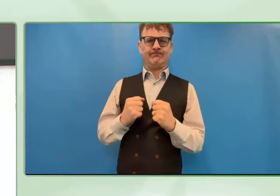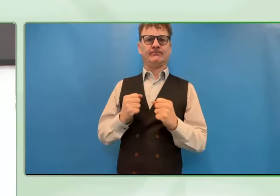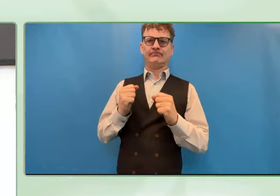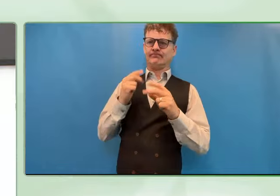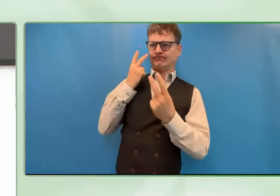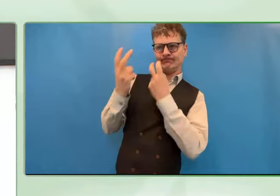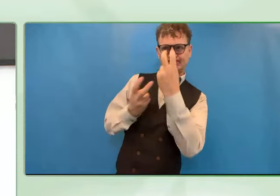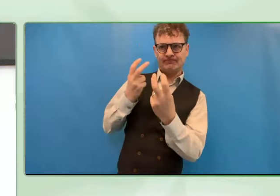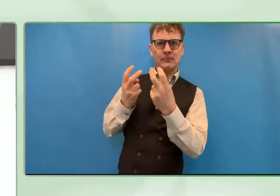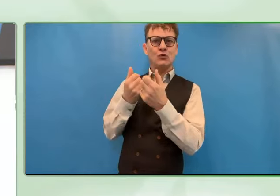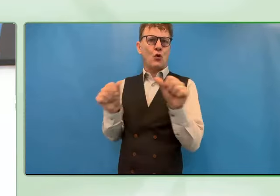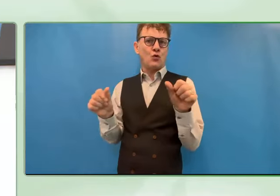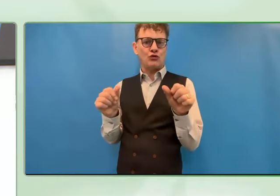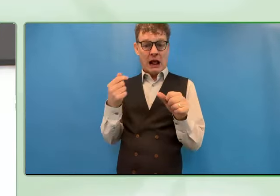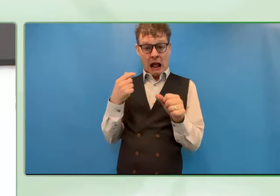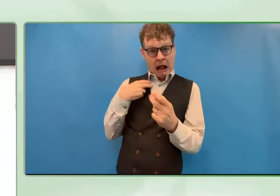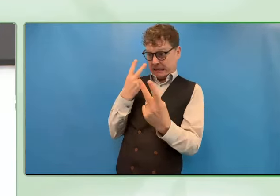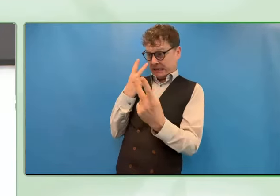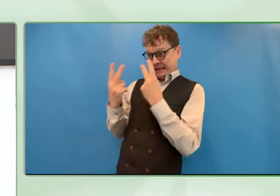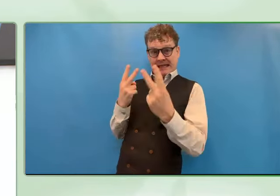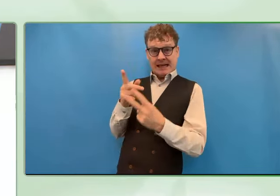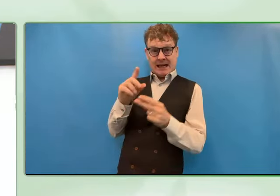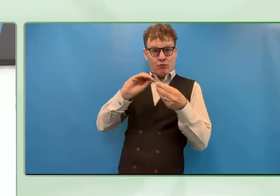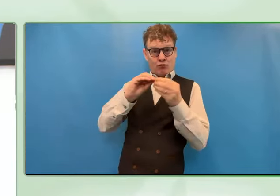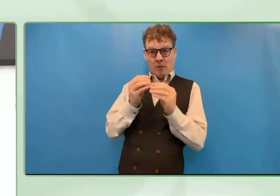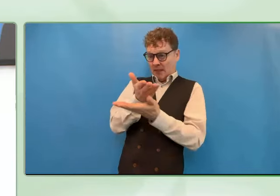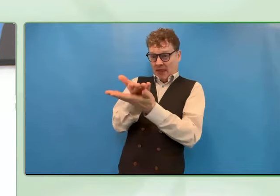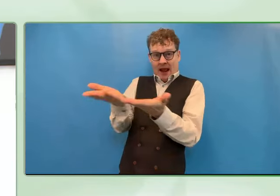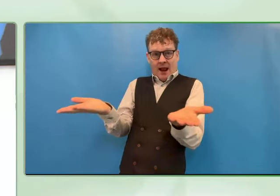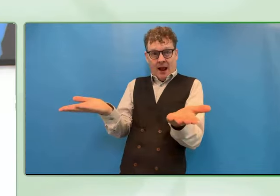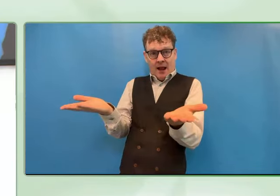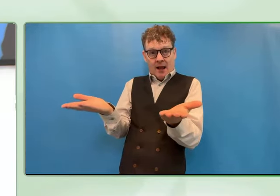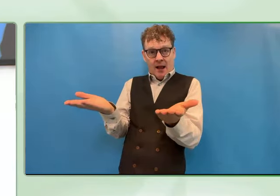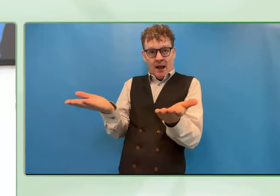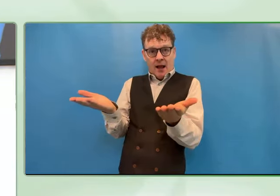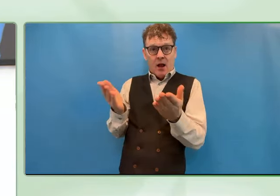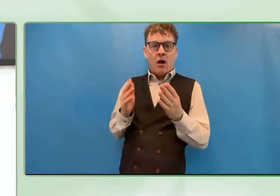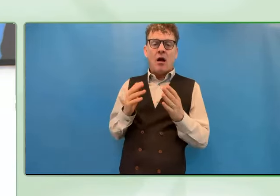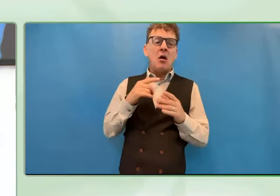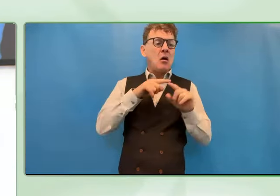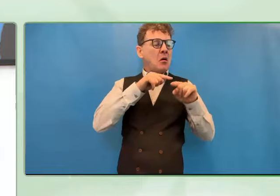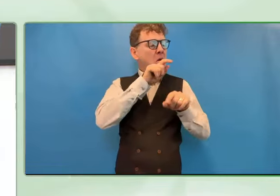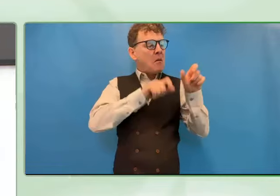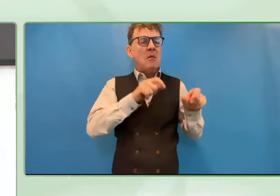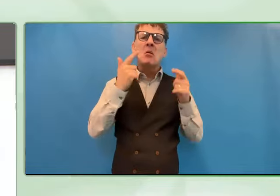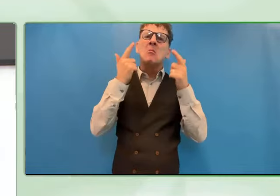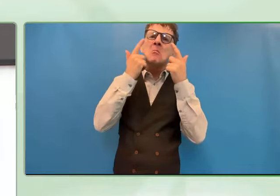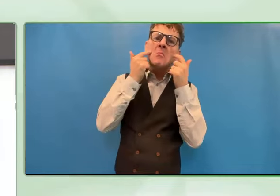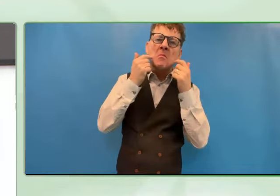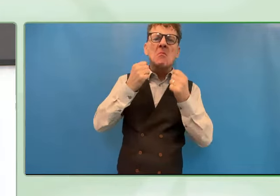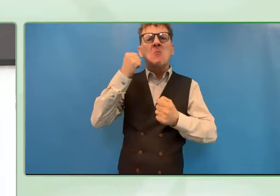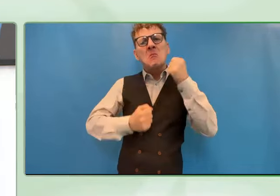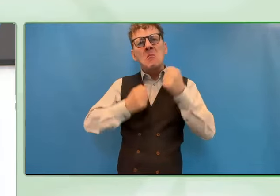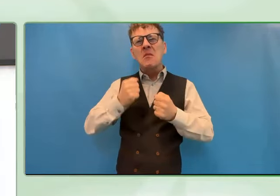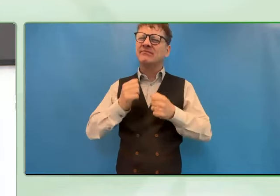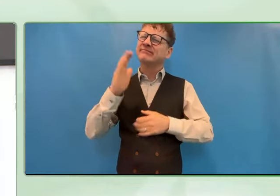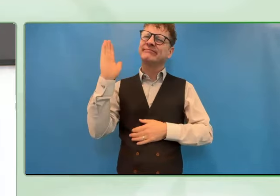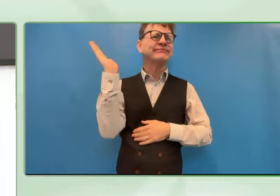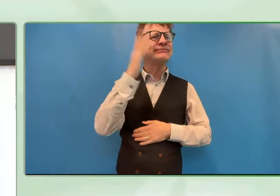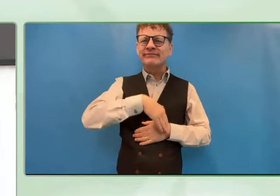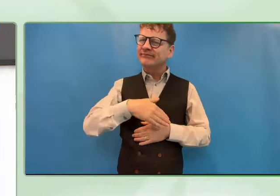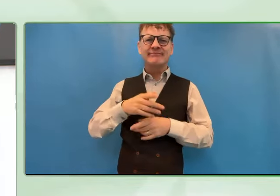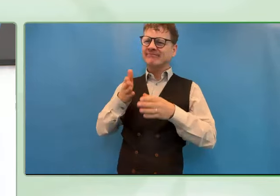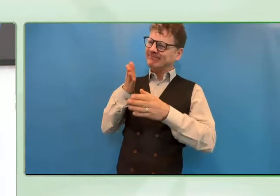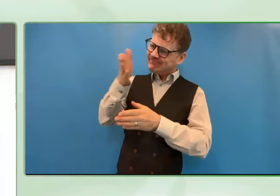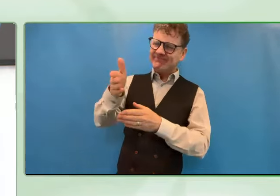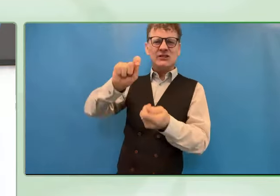can't live with the problem. And the entire world will crib and cry about a problem, but let us not do that. Let us change lives, starting from my